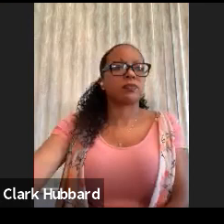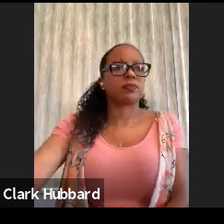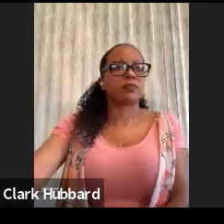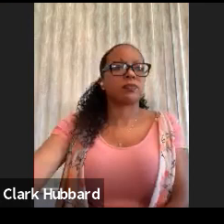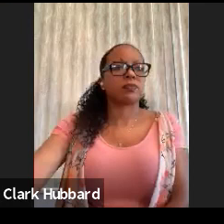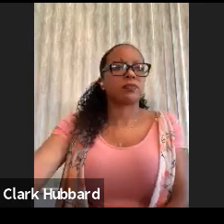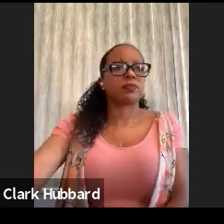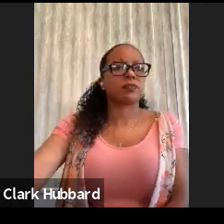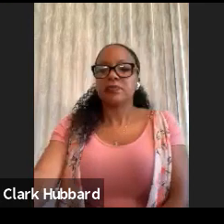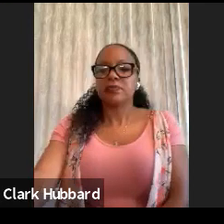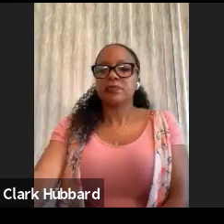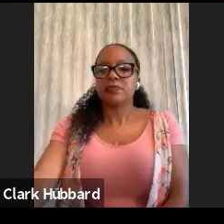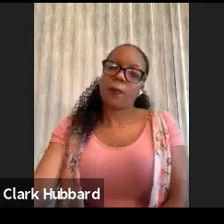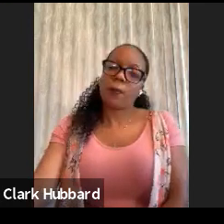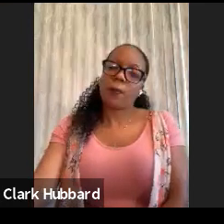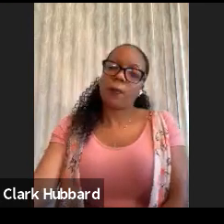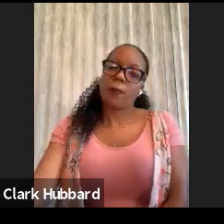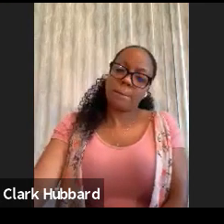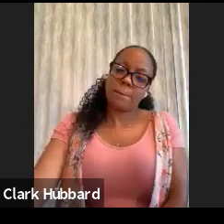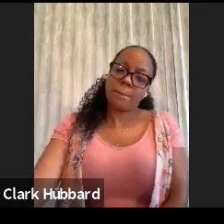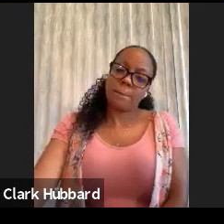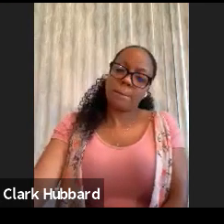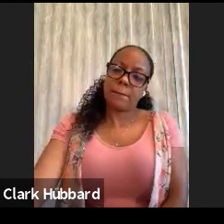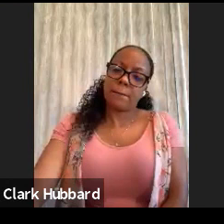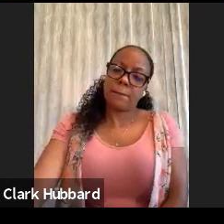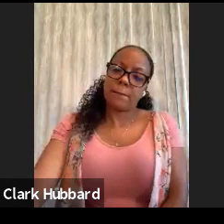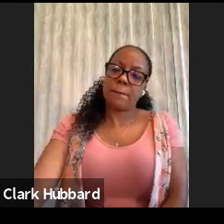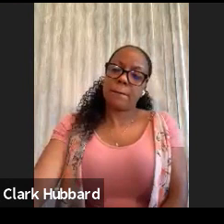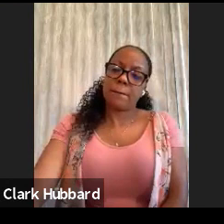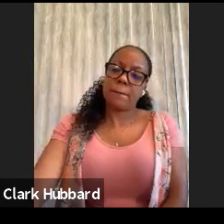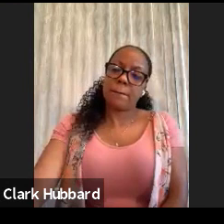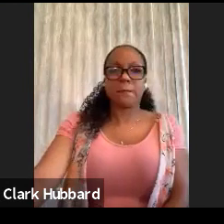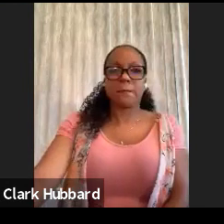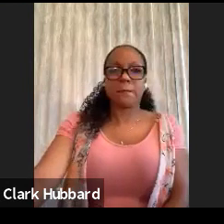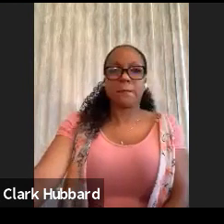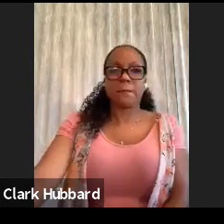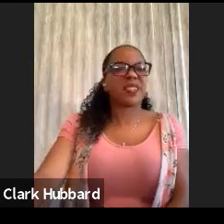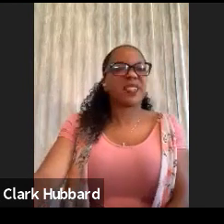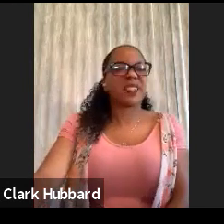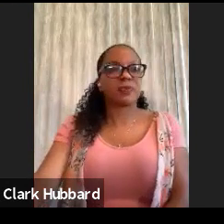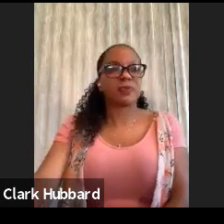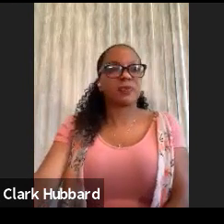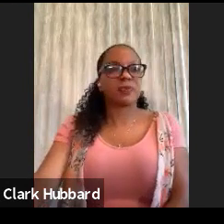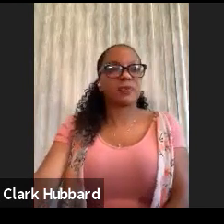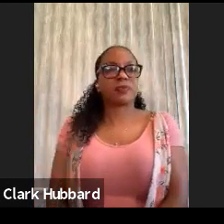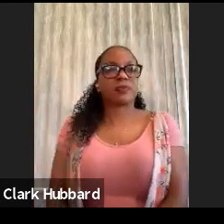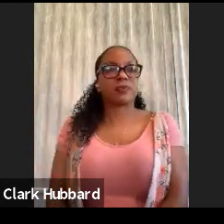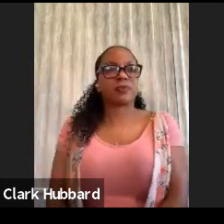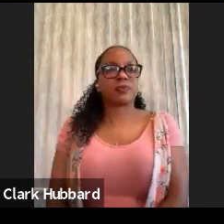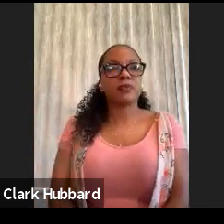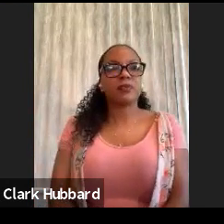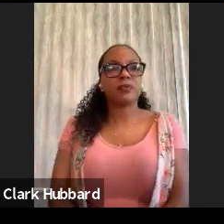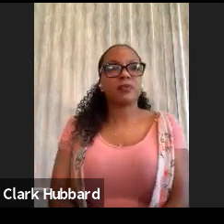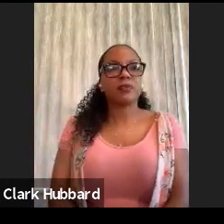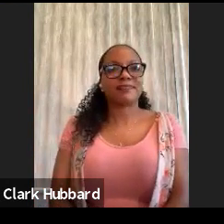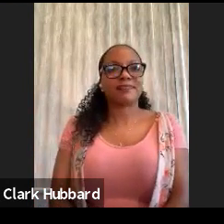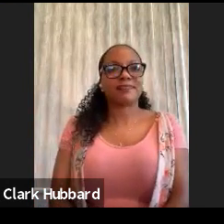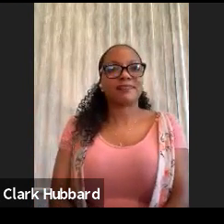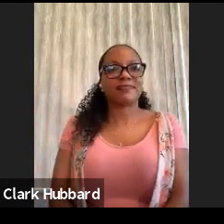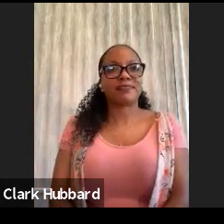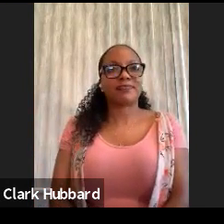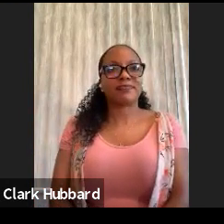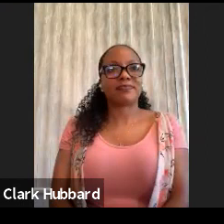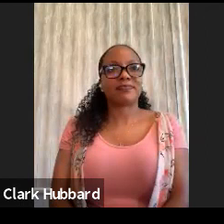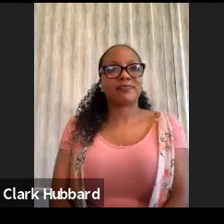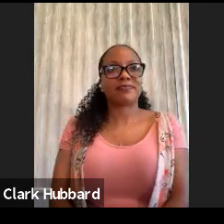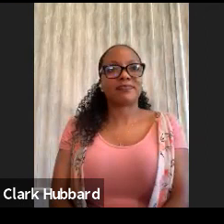So if there's a delay on accessing funding, it further pushes out the delay on ordering PPE supplies.